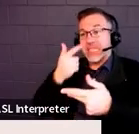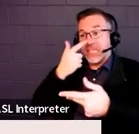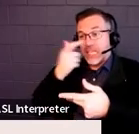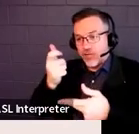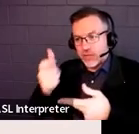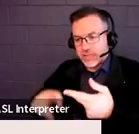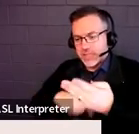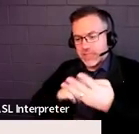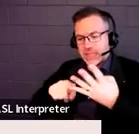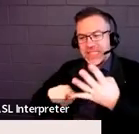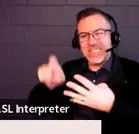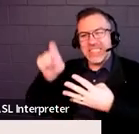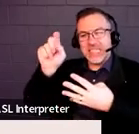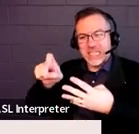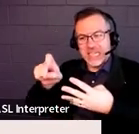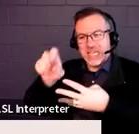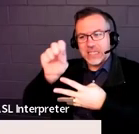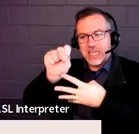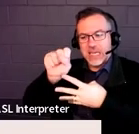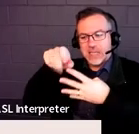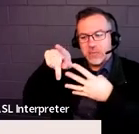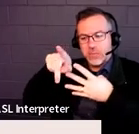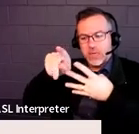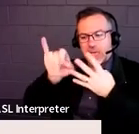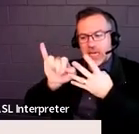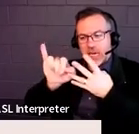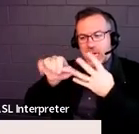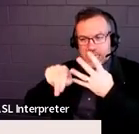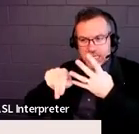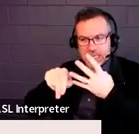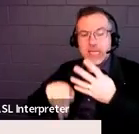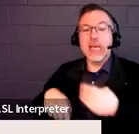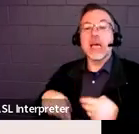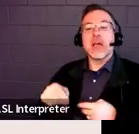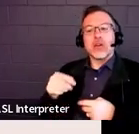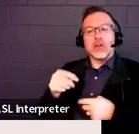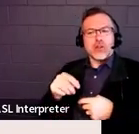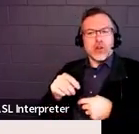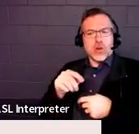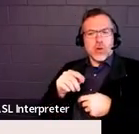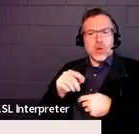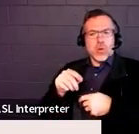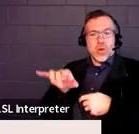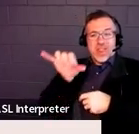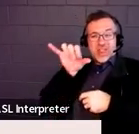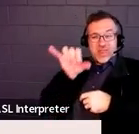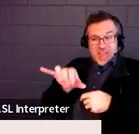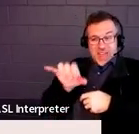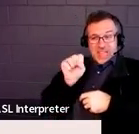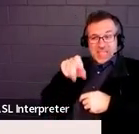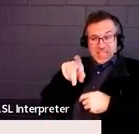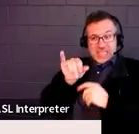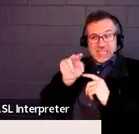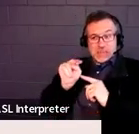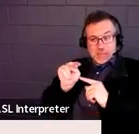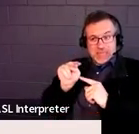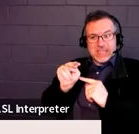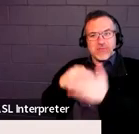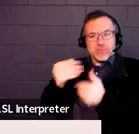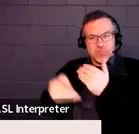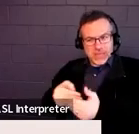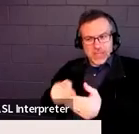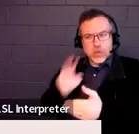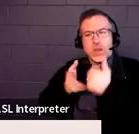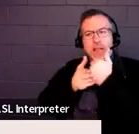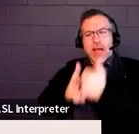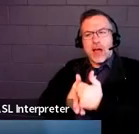needs. So you're looking at the strength and preferences and having that really shape how you navigate that transition plan.